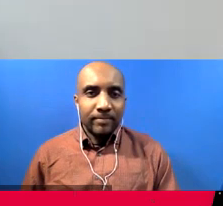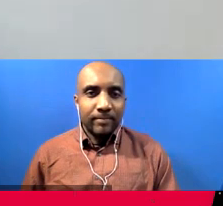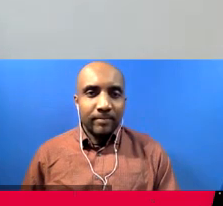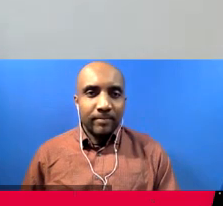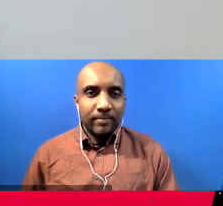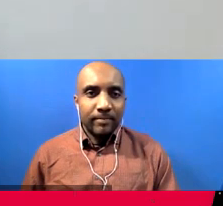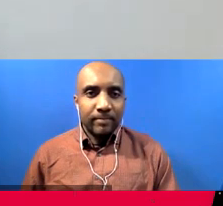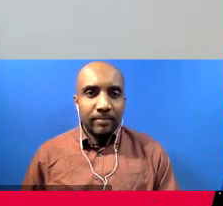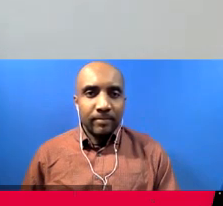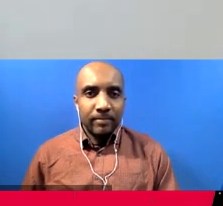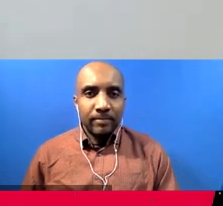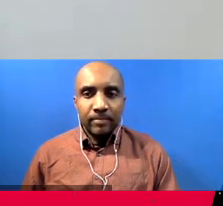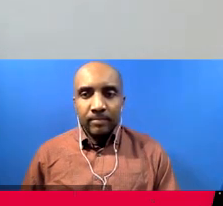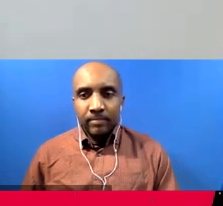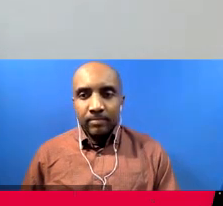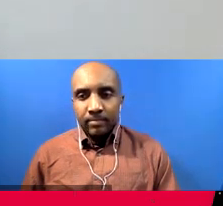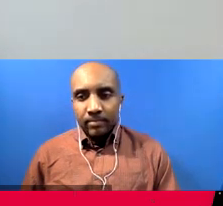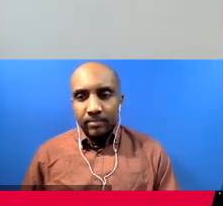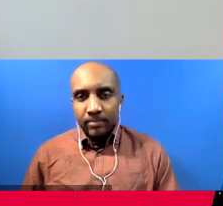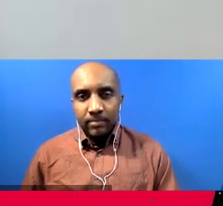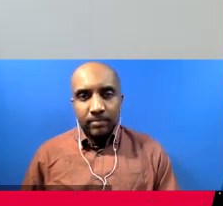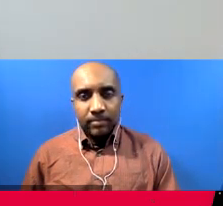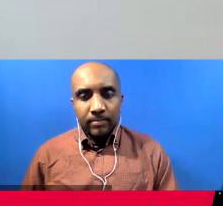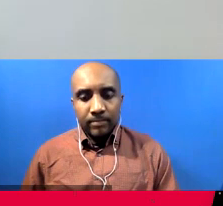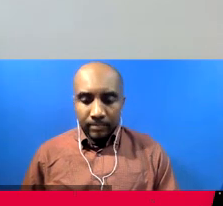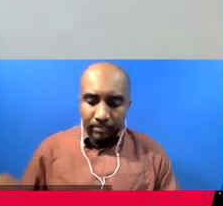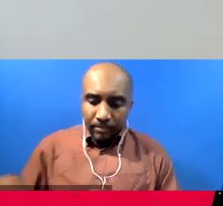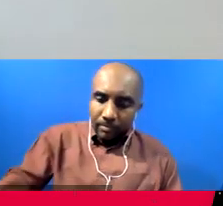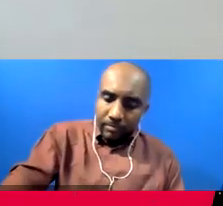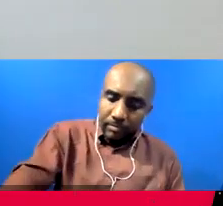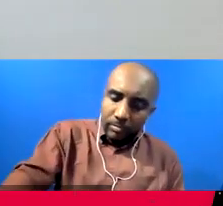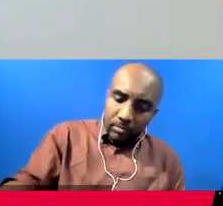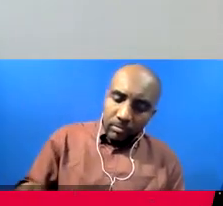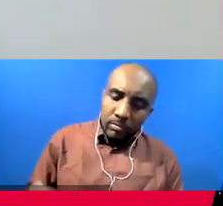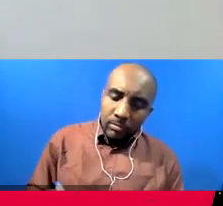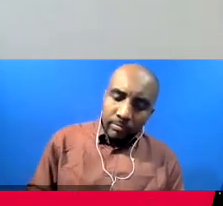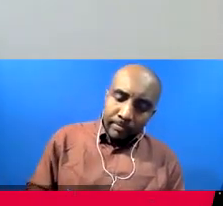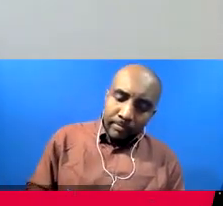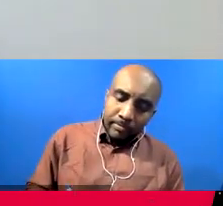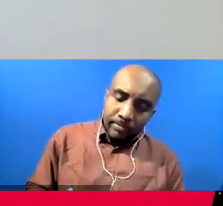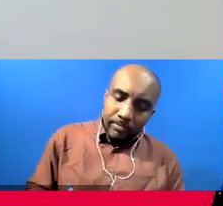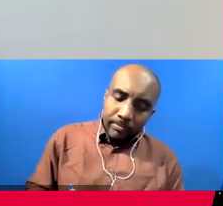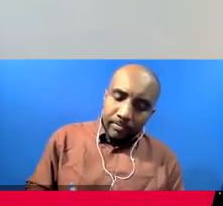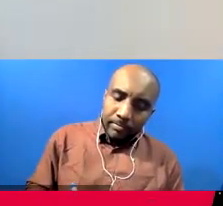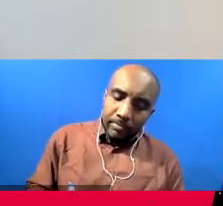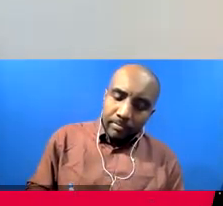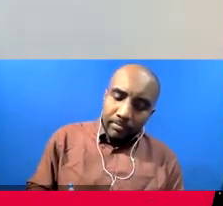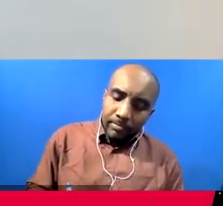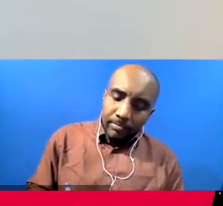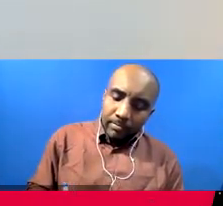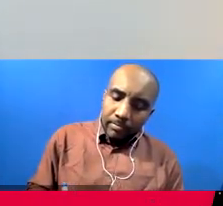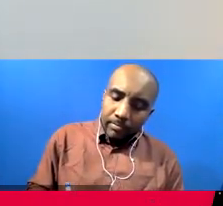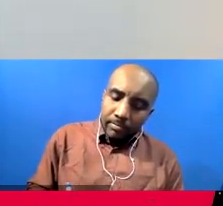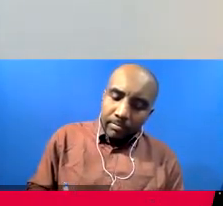So the thing, I completely agree with everything Adam is saying. And I think especially when it